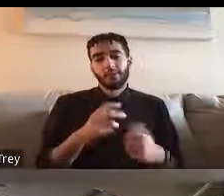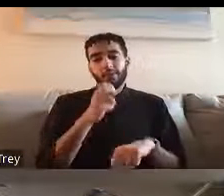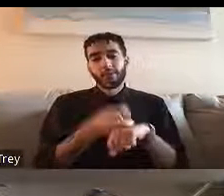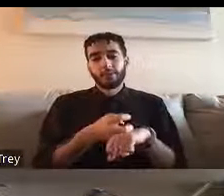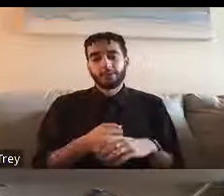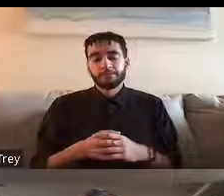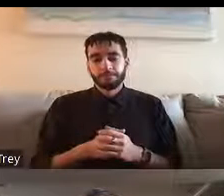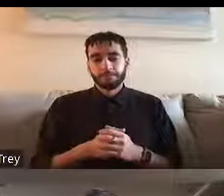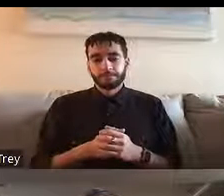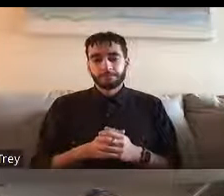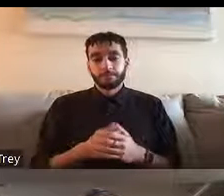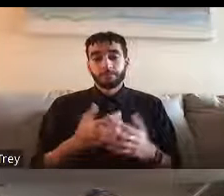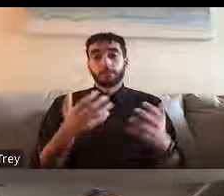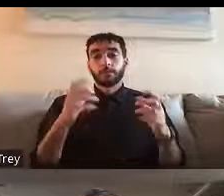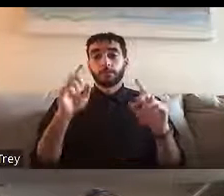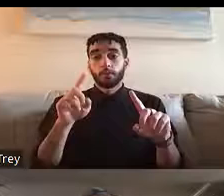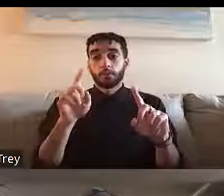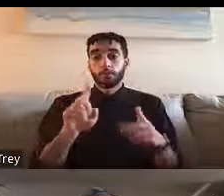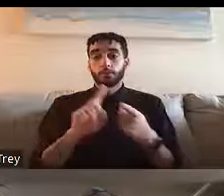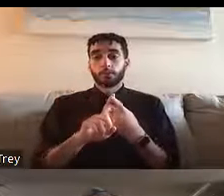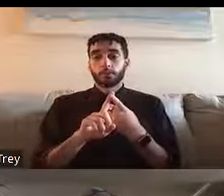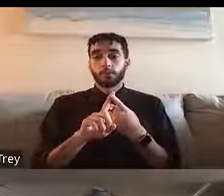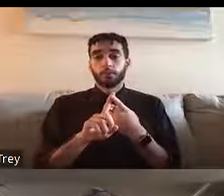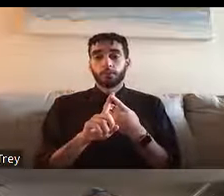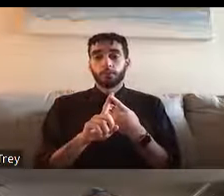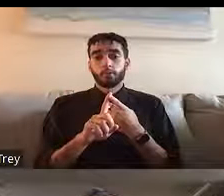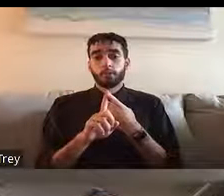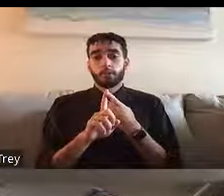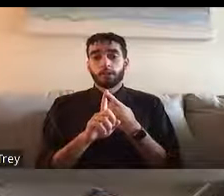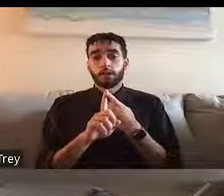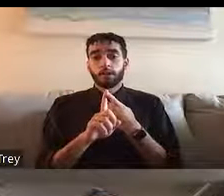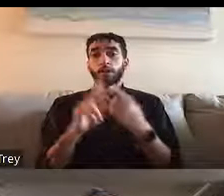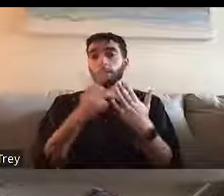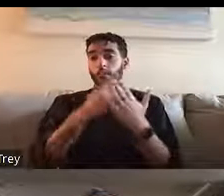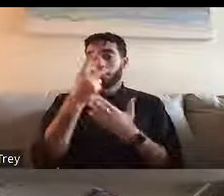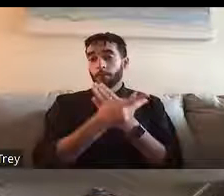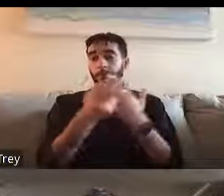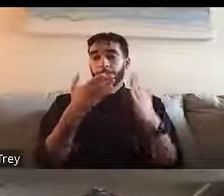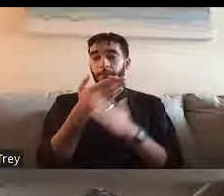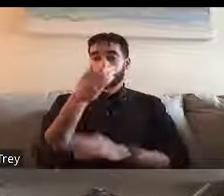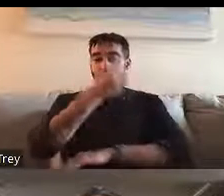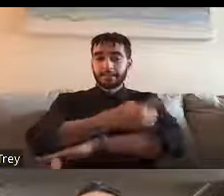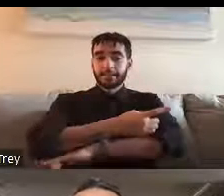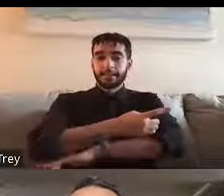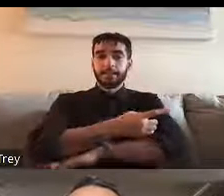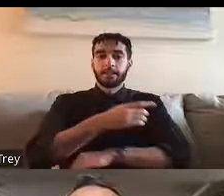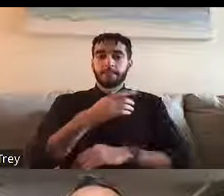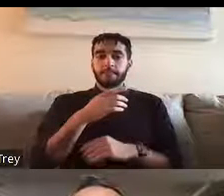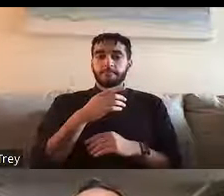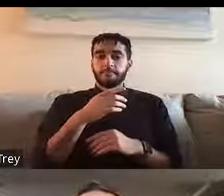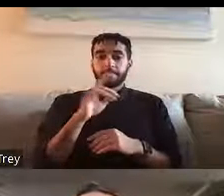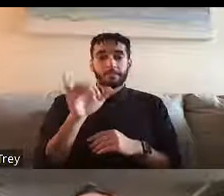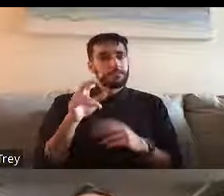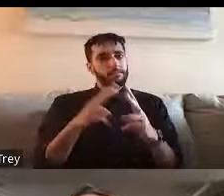She likes to go to the adult day program. I'm sorry. The program, it is